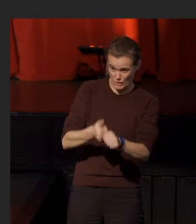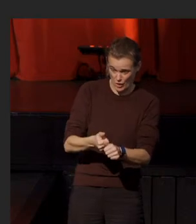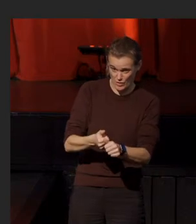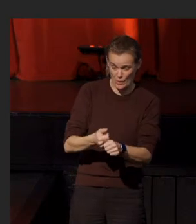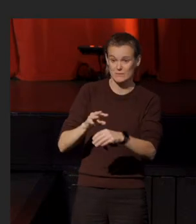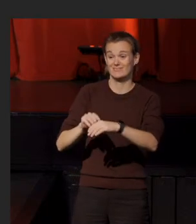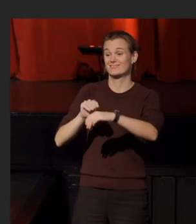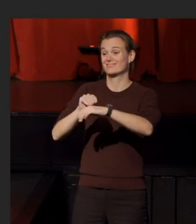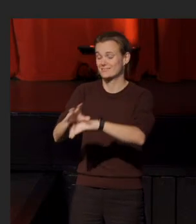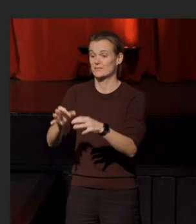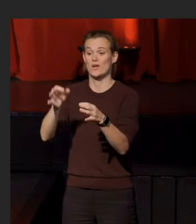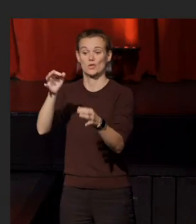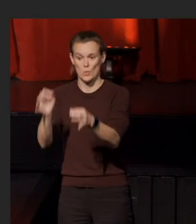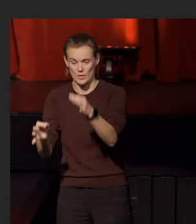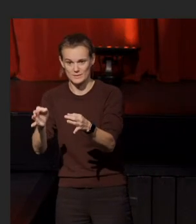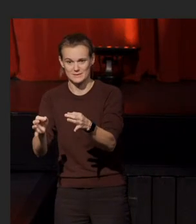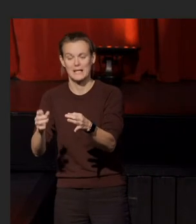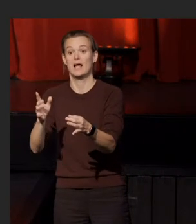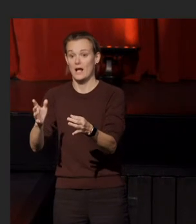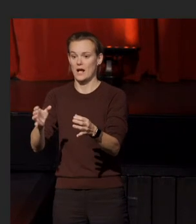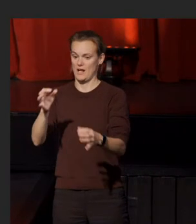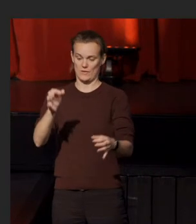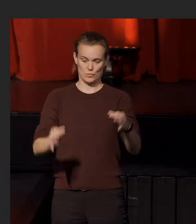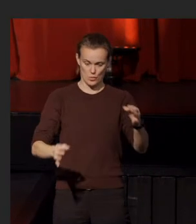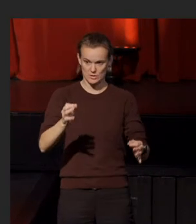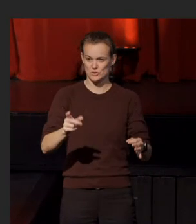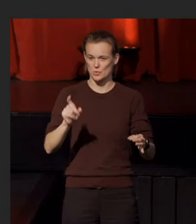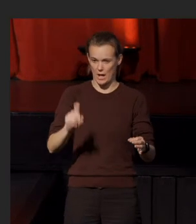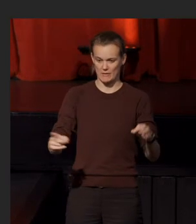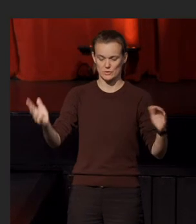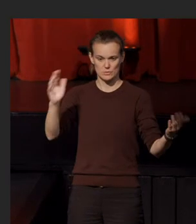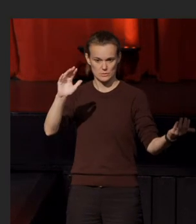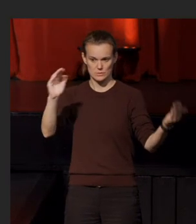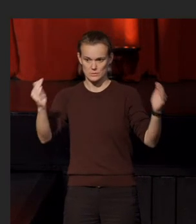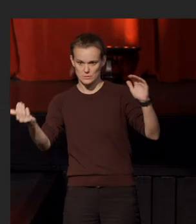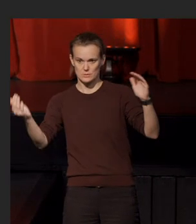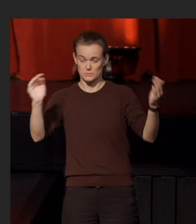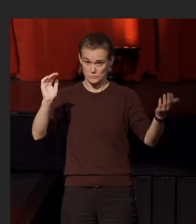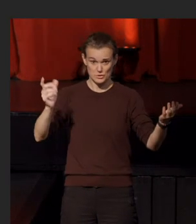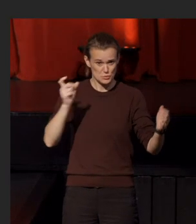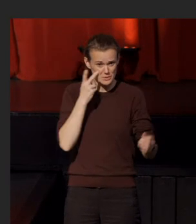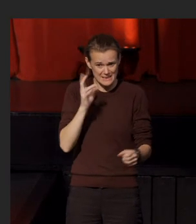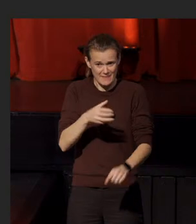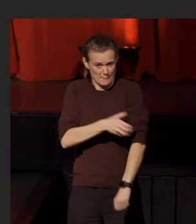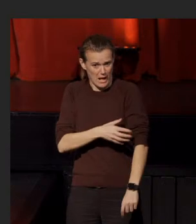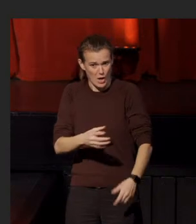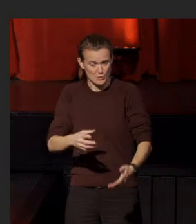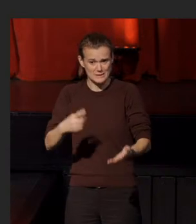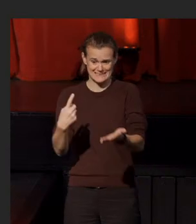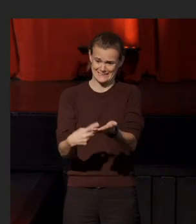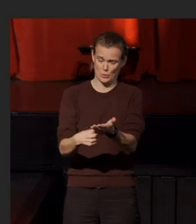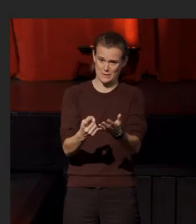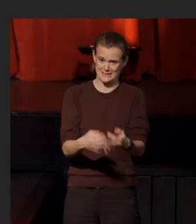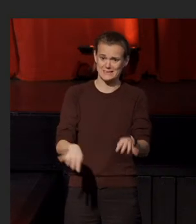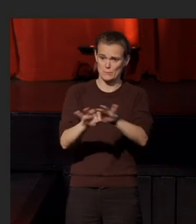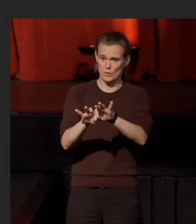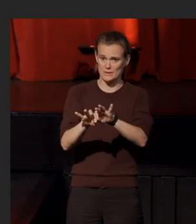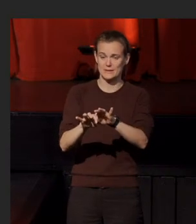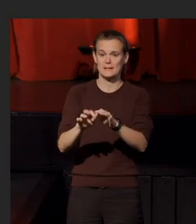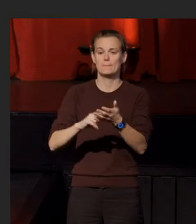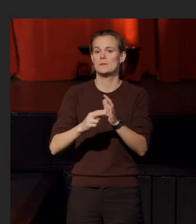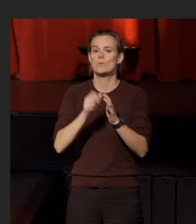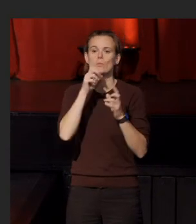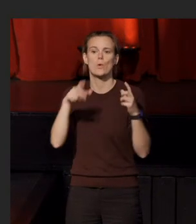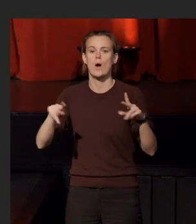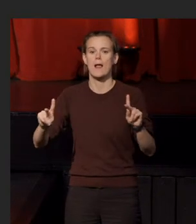because something is being adjudicated, you do actually see the power of discourse norms in which, for example, we don't admit hearsay as a